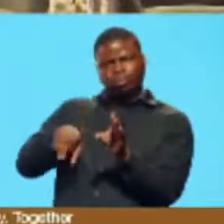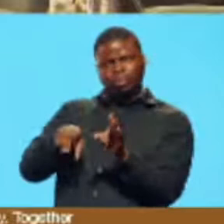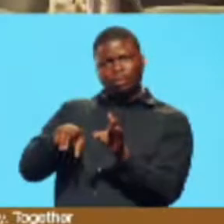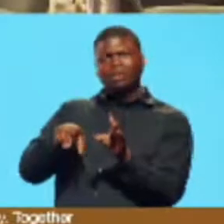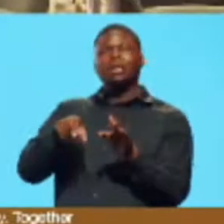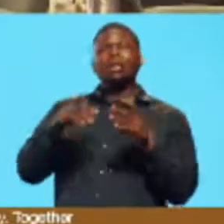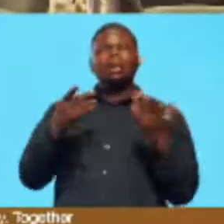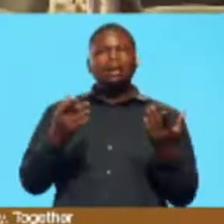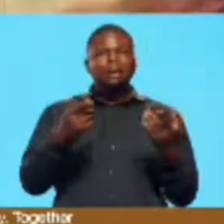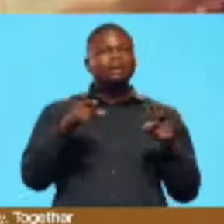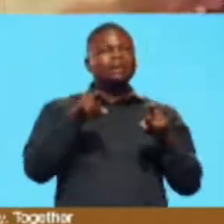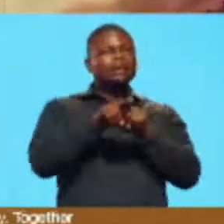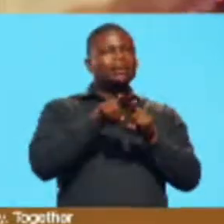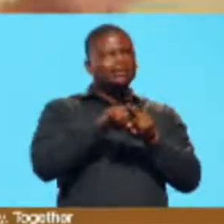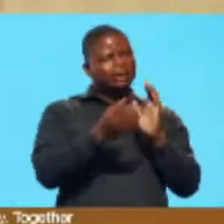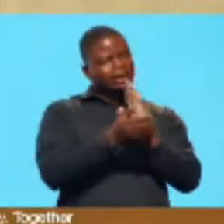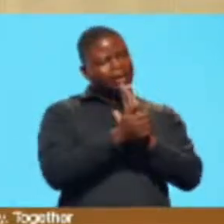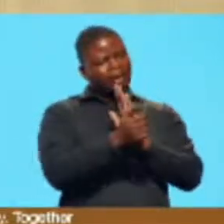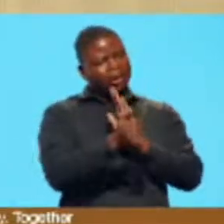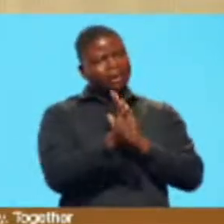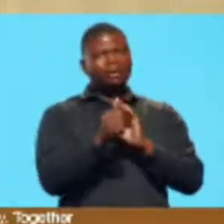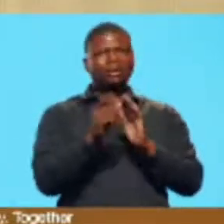The issue of skills development